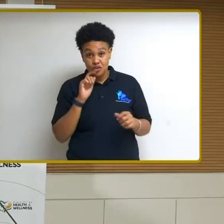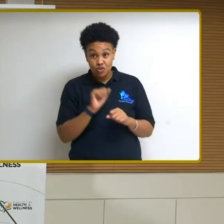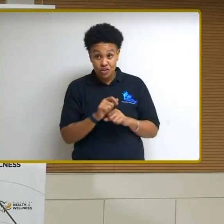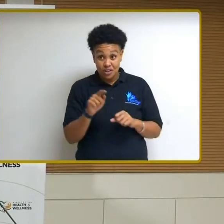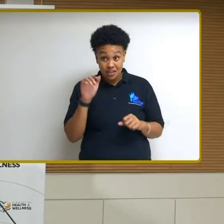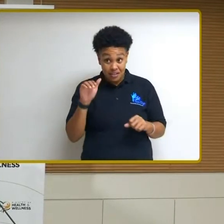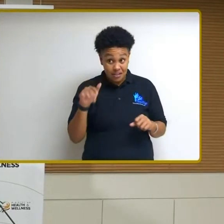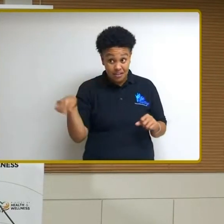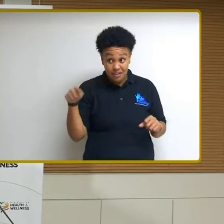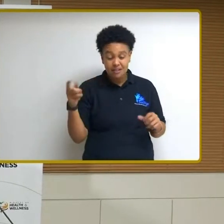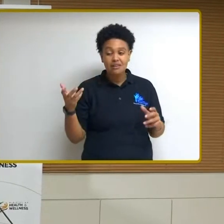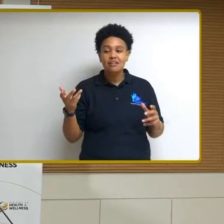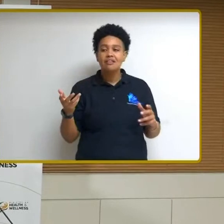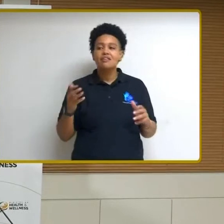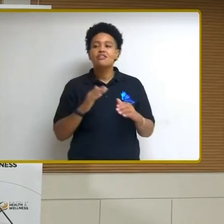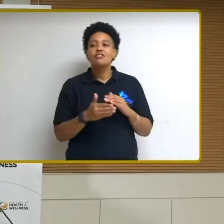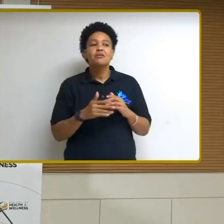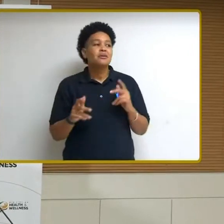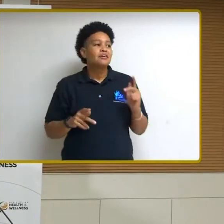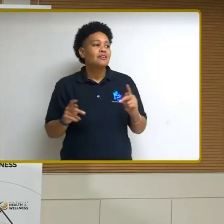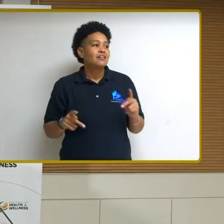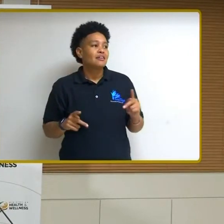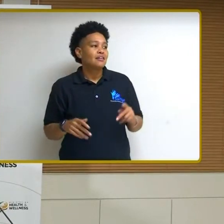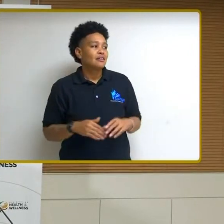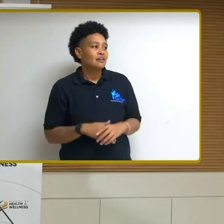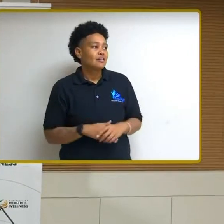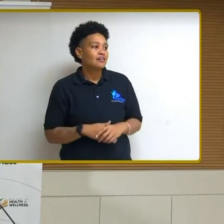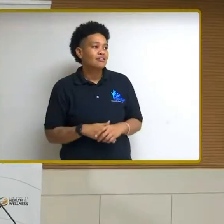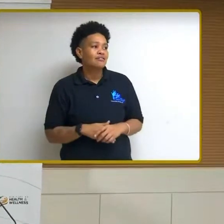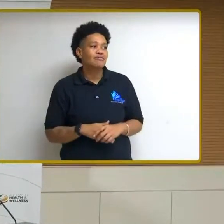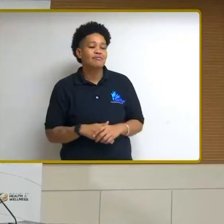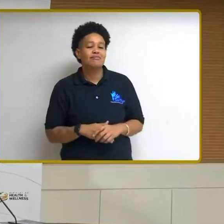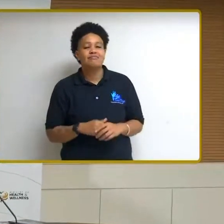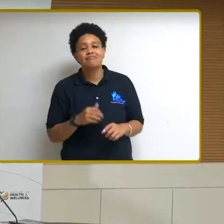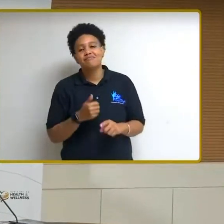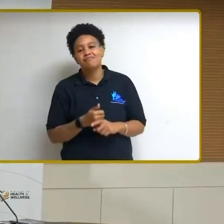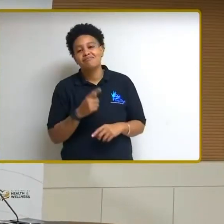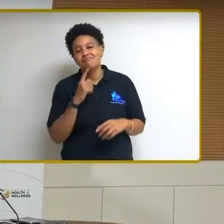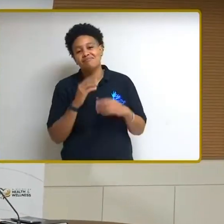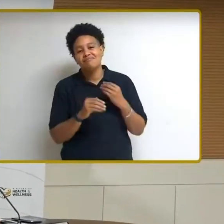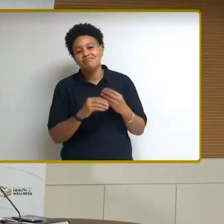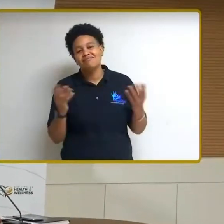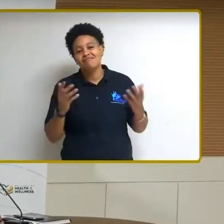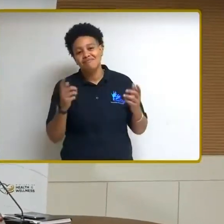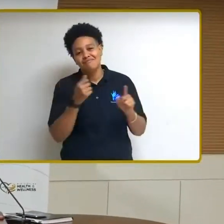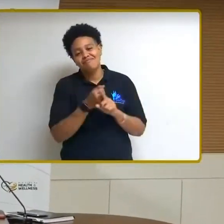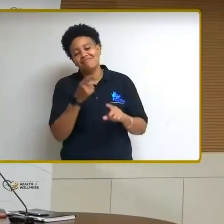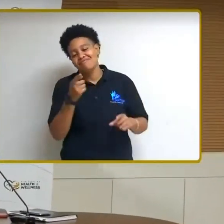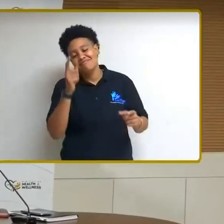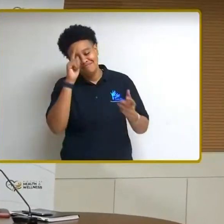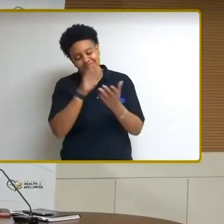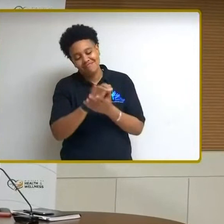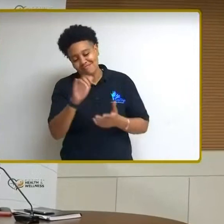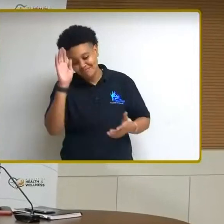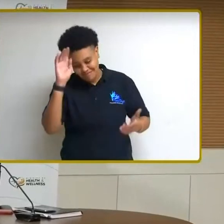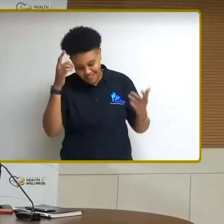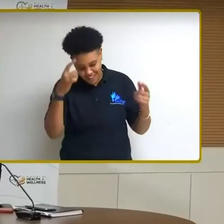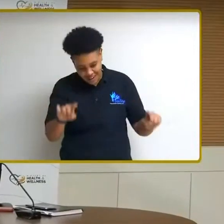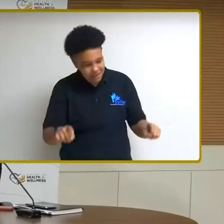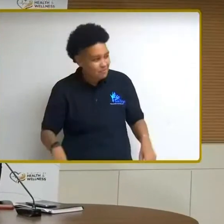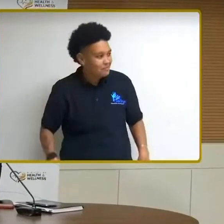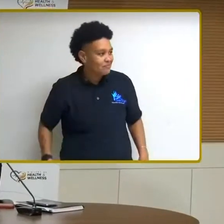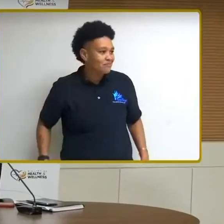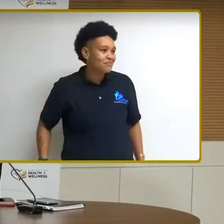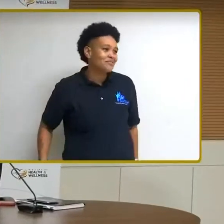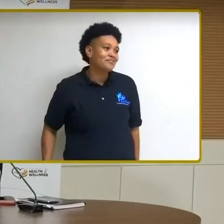or reassuring the Jamaican people that it is safe, and what impact you believe that will have?